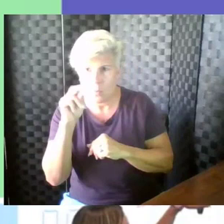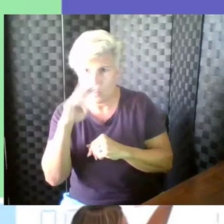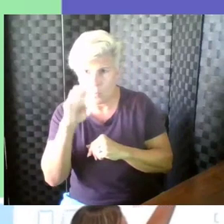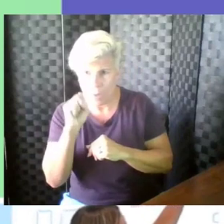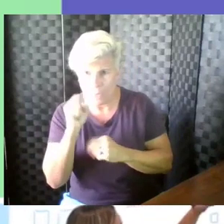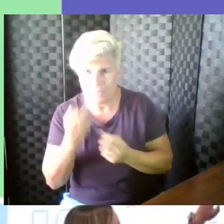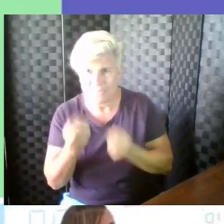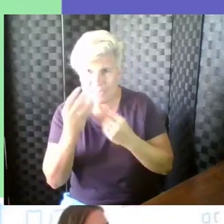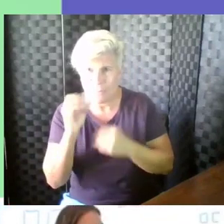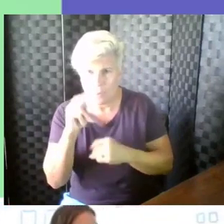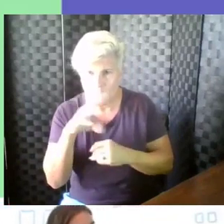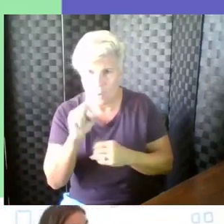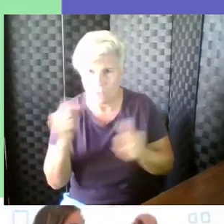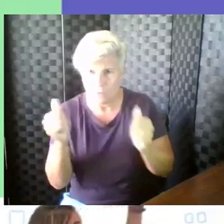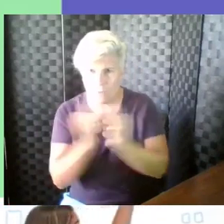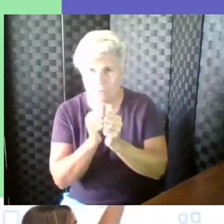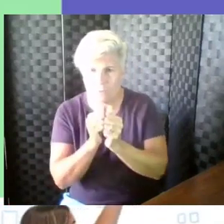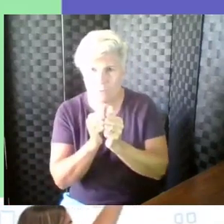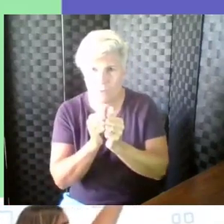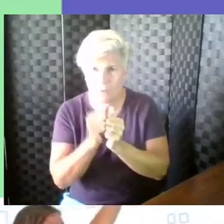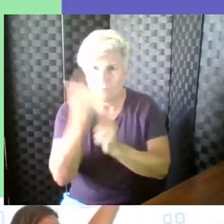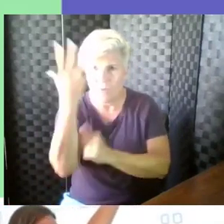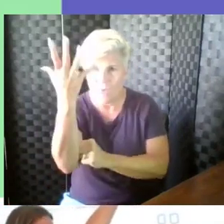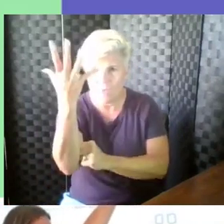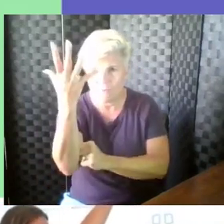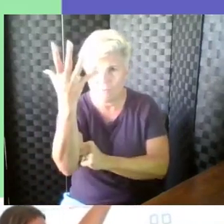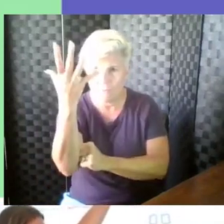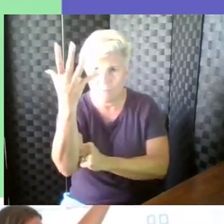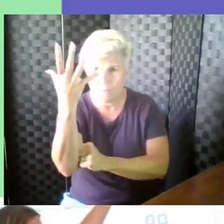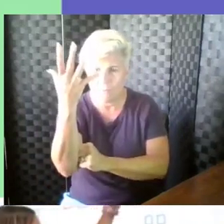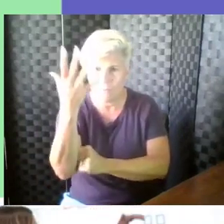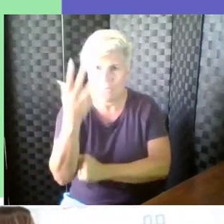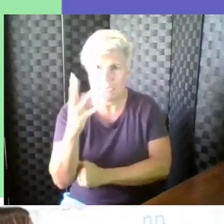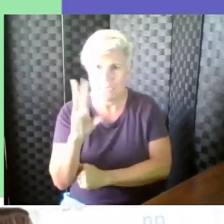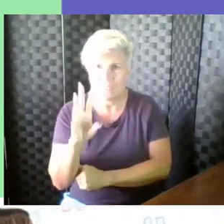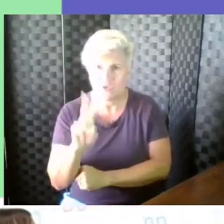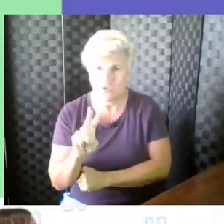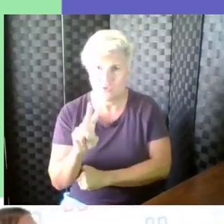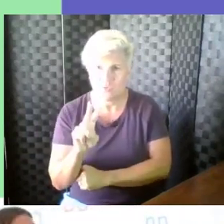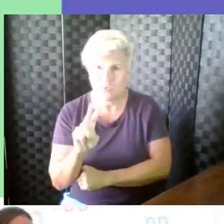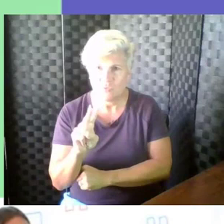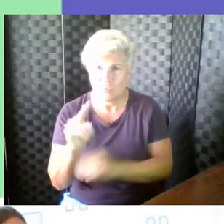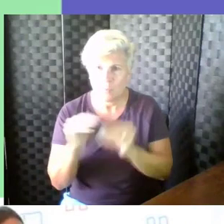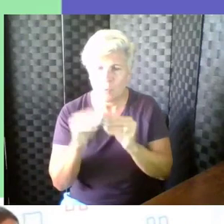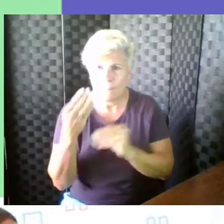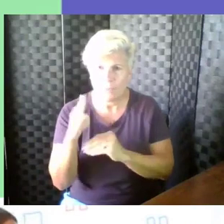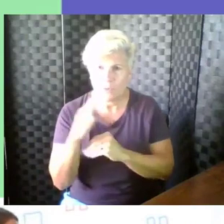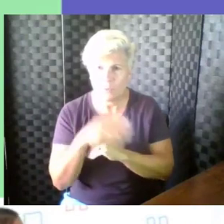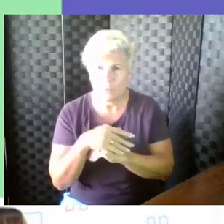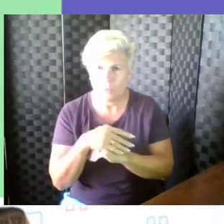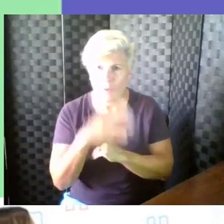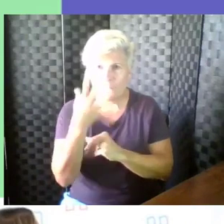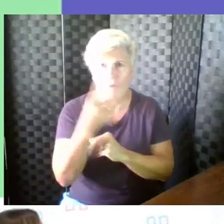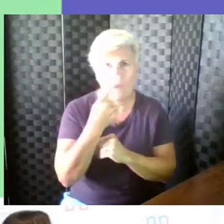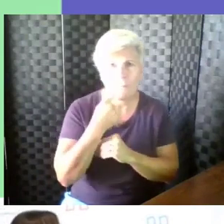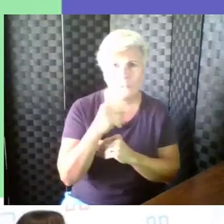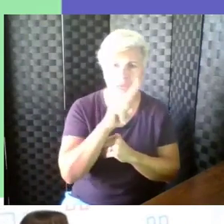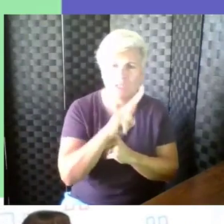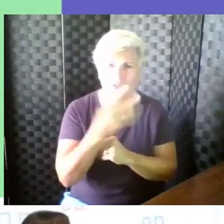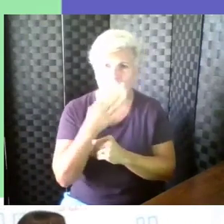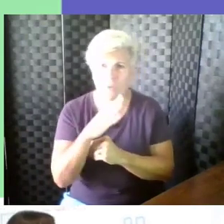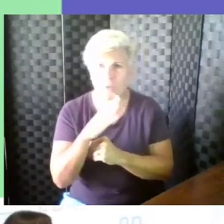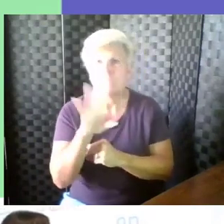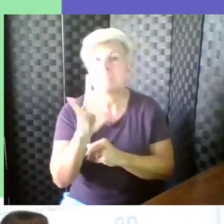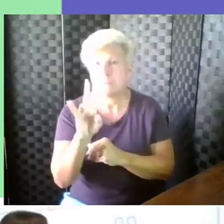ones, how many ones do I have all together? I started with 5 red ones, and I have 2 more blue ones. So it looks to me